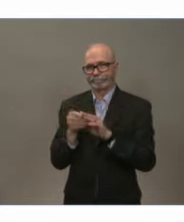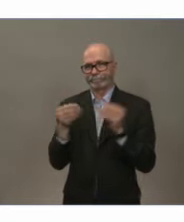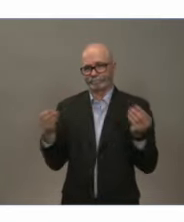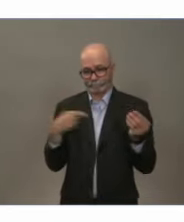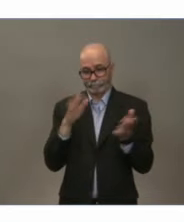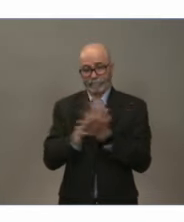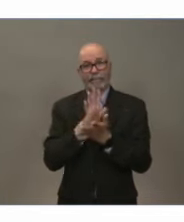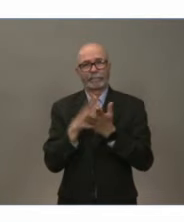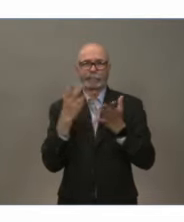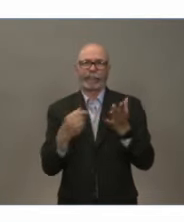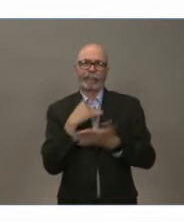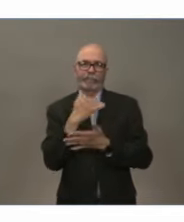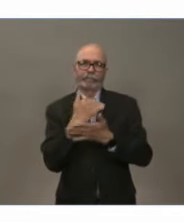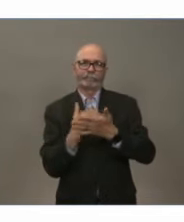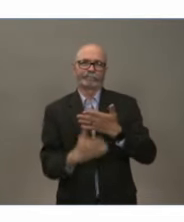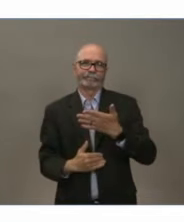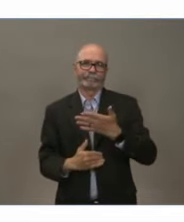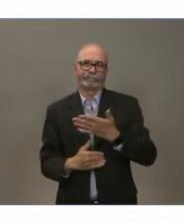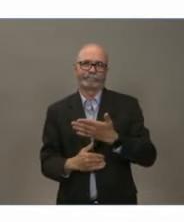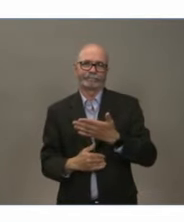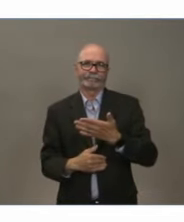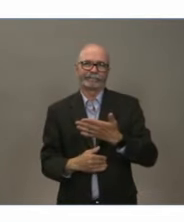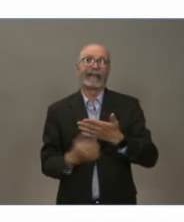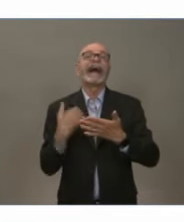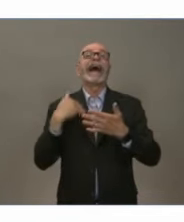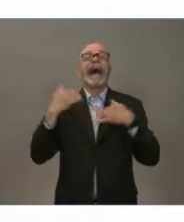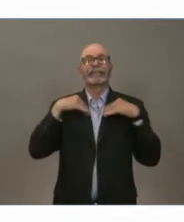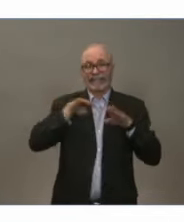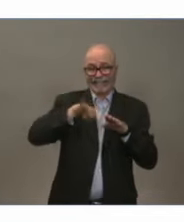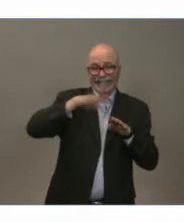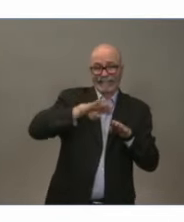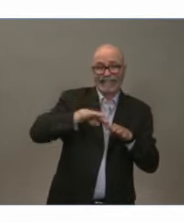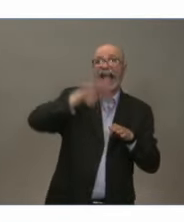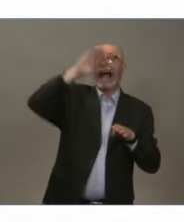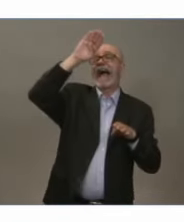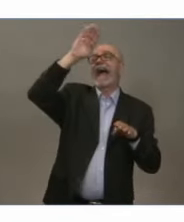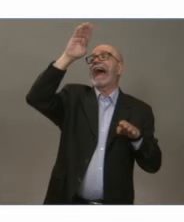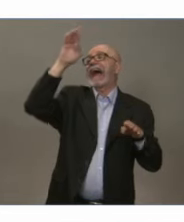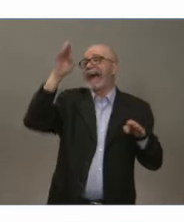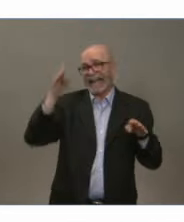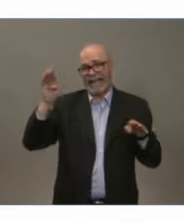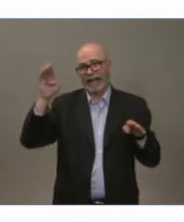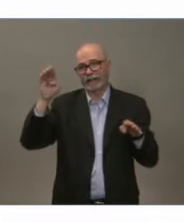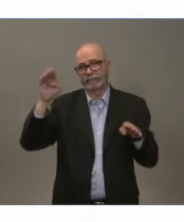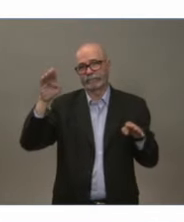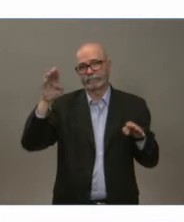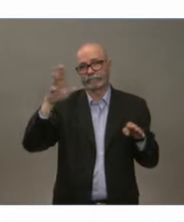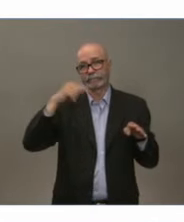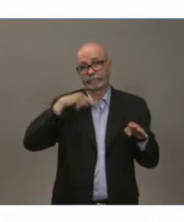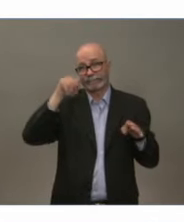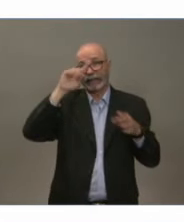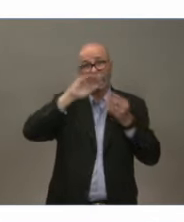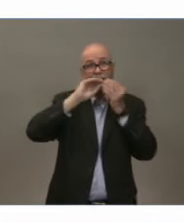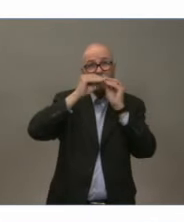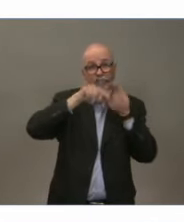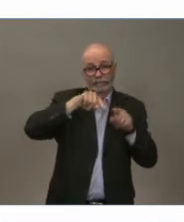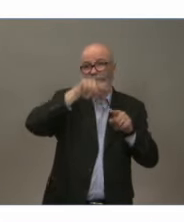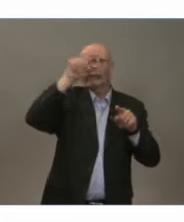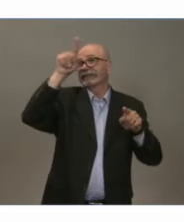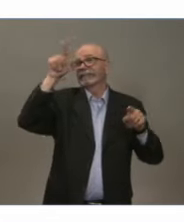have that graph, and what I don't have is the actual numbers that go along with that graph. If I look at the graph in front of me and match it up, it's about 200